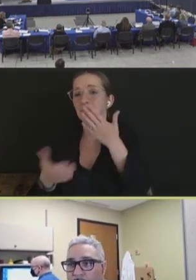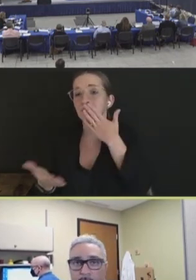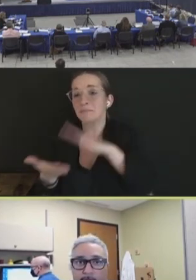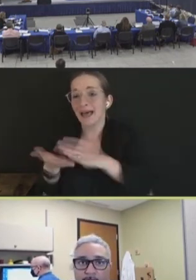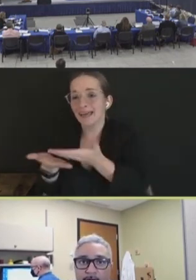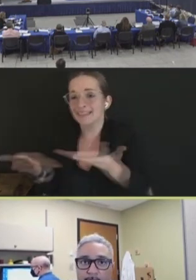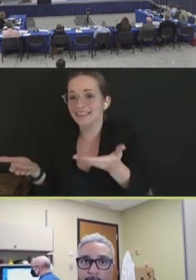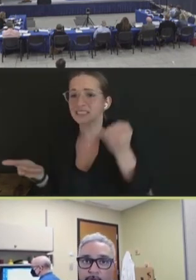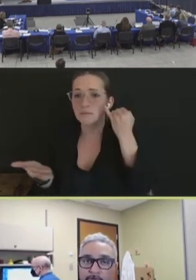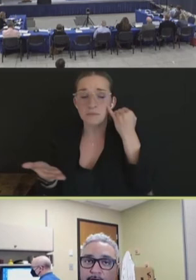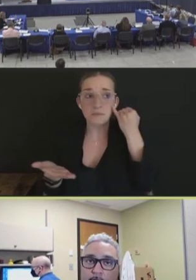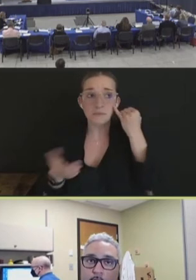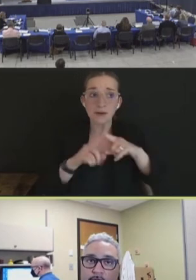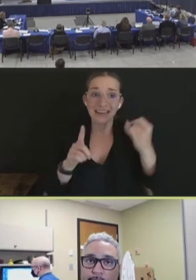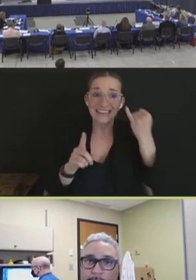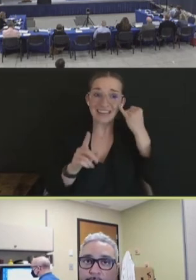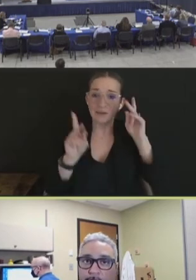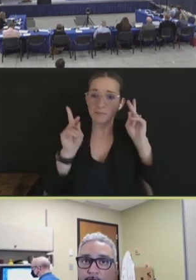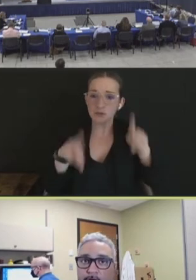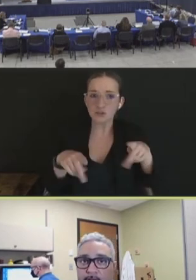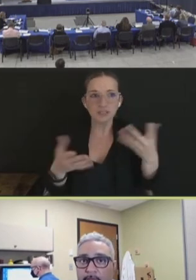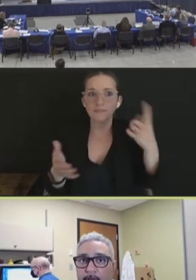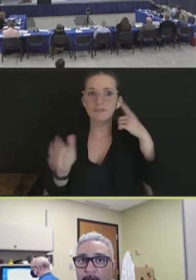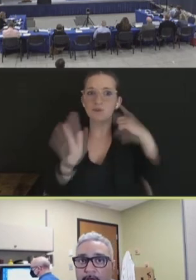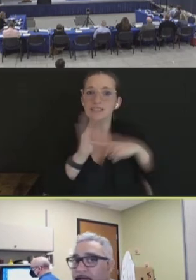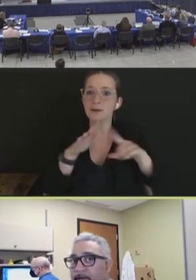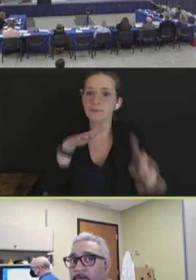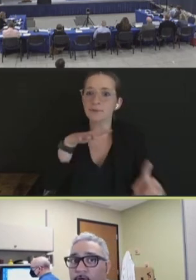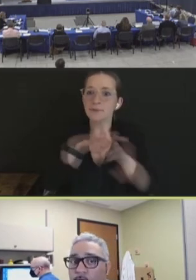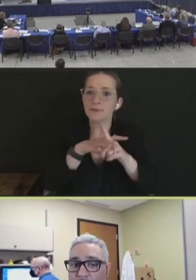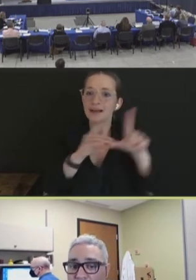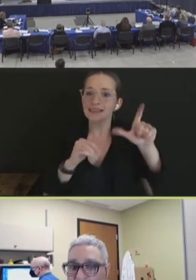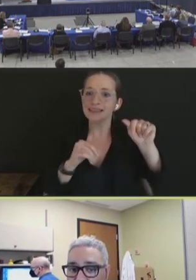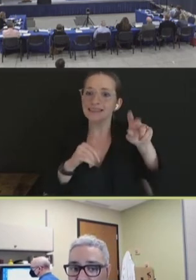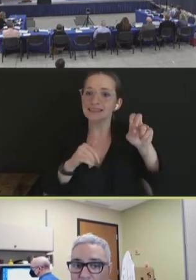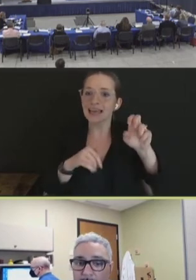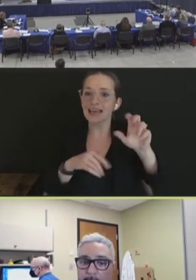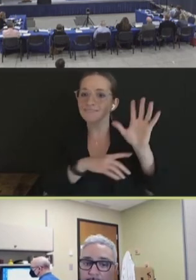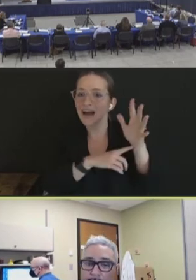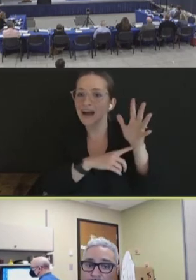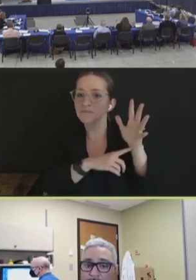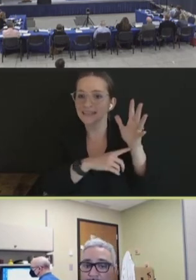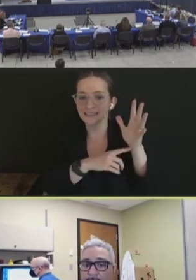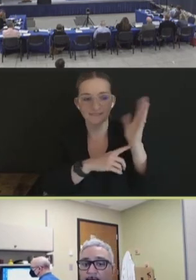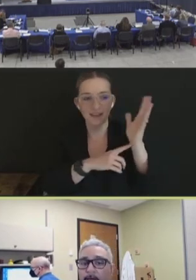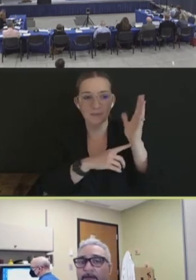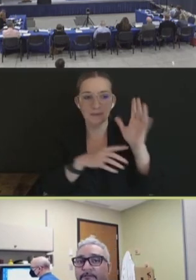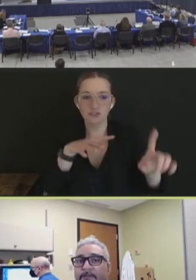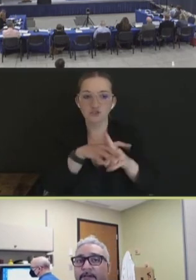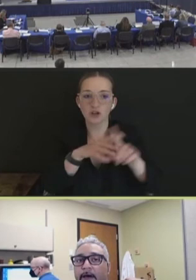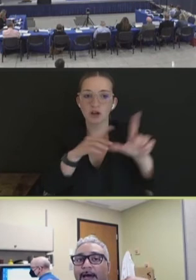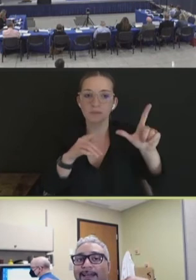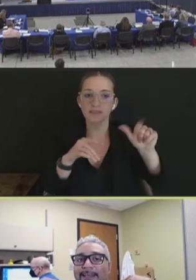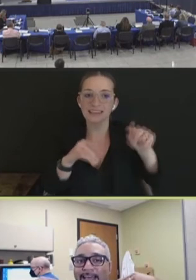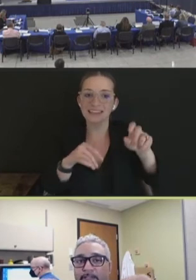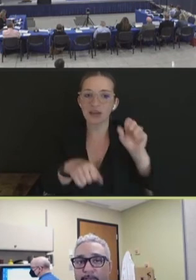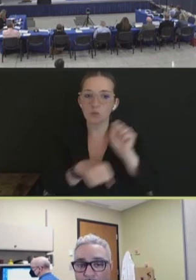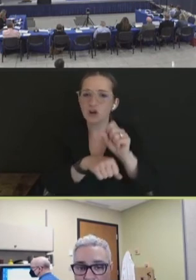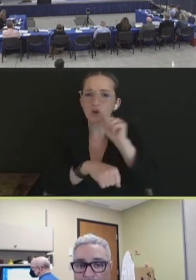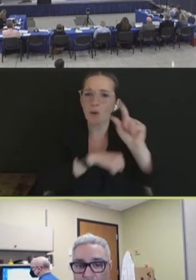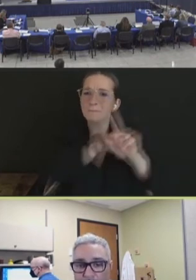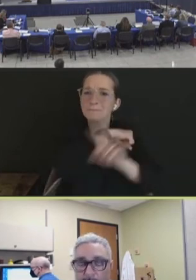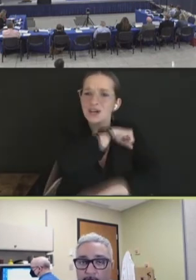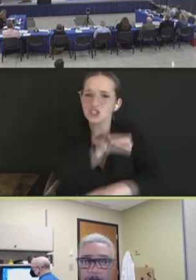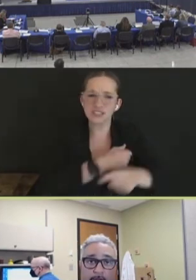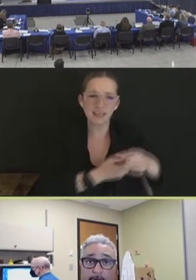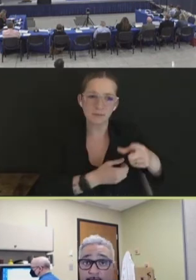work, don't fire that person. Find out what the barriers are to them getting done what you want to get them done. And really, again, figure out how to engage people at